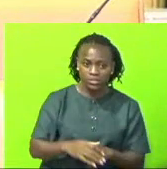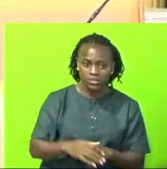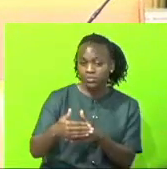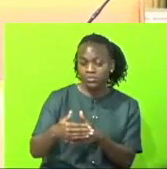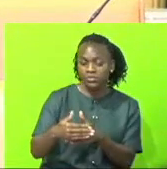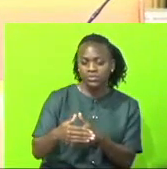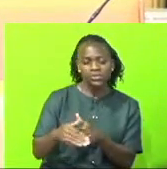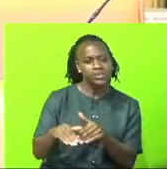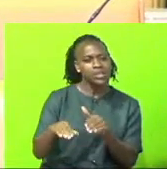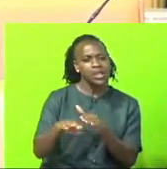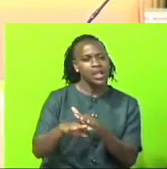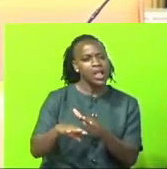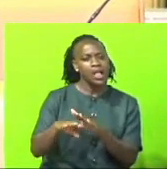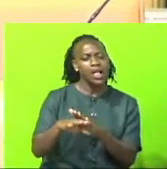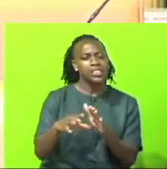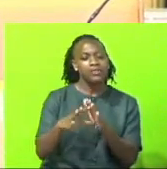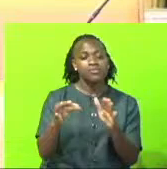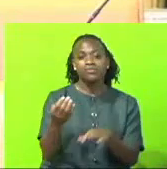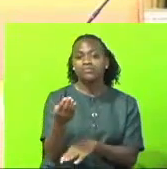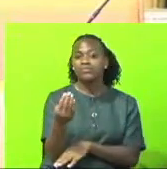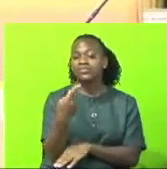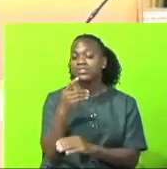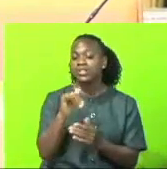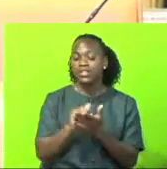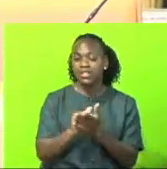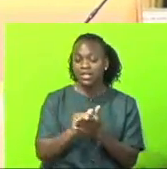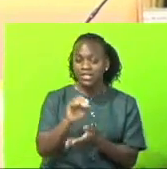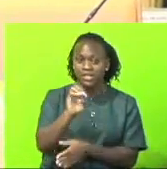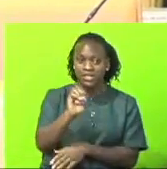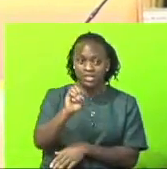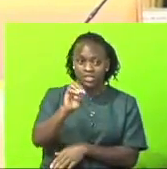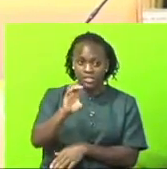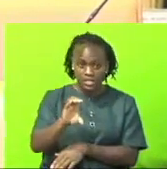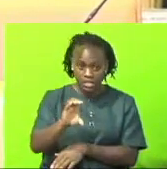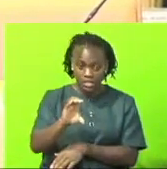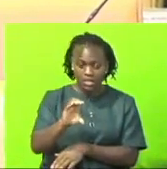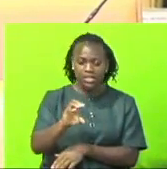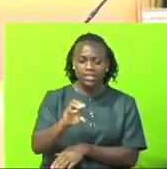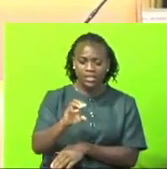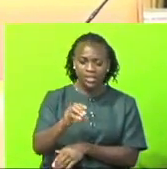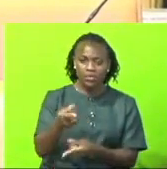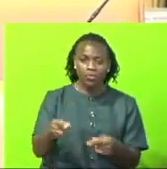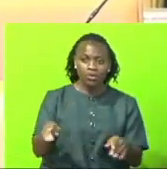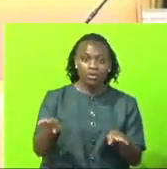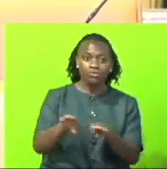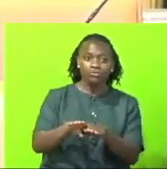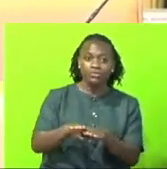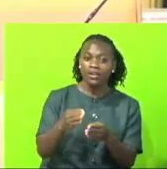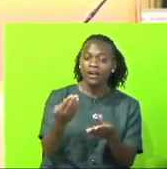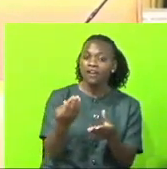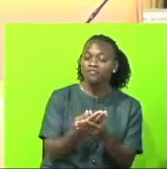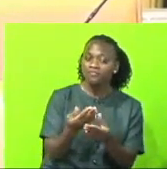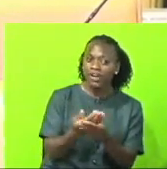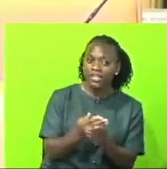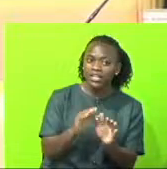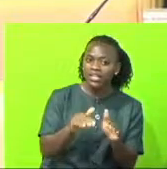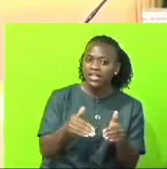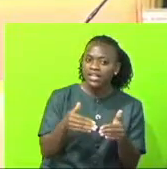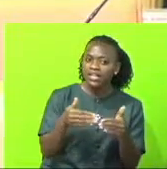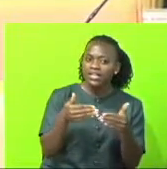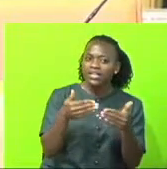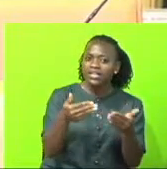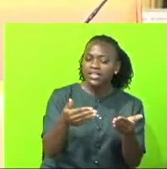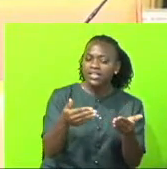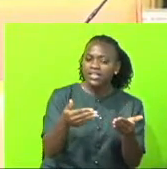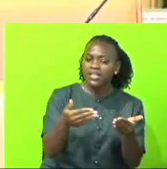Speaker, is that the Electoral Commission, upon the closure for filing of nomination, allocate symbols and